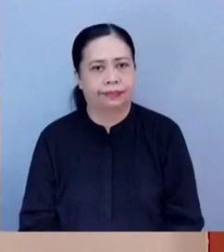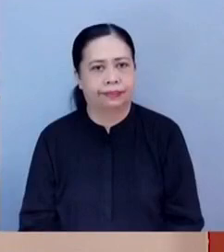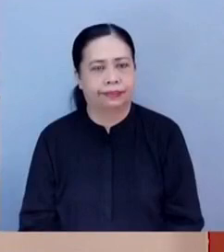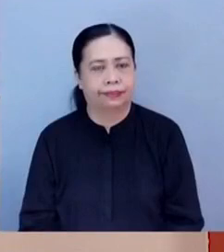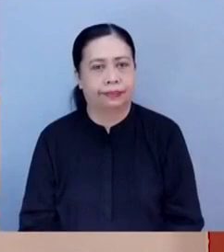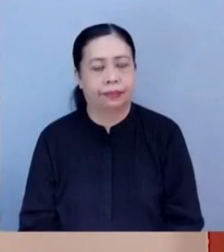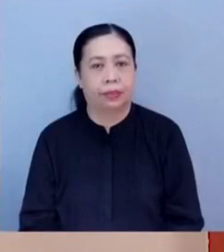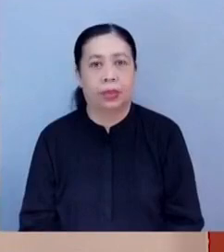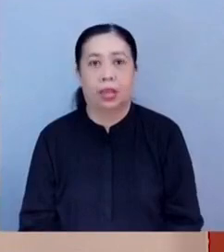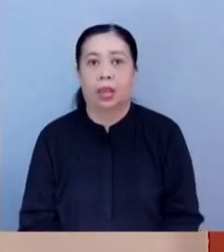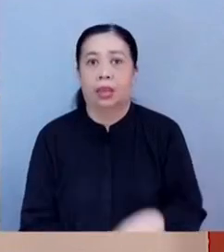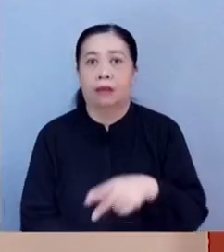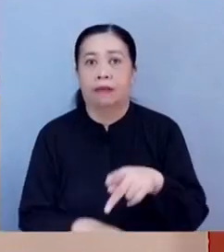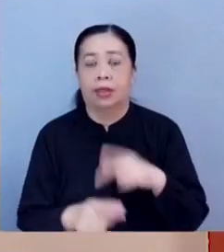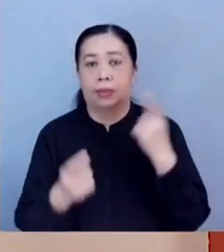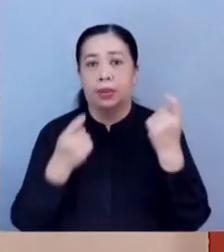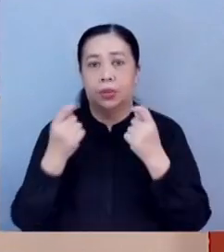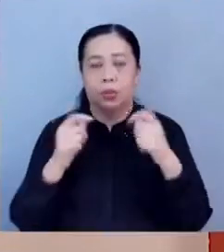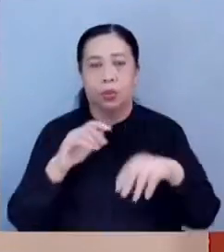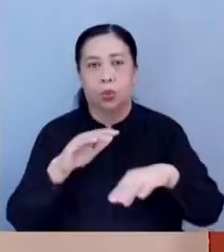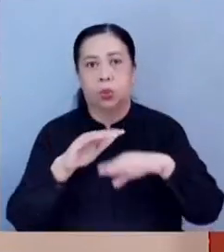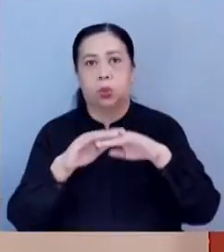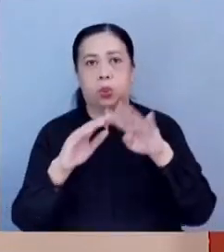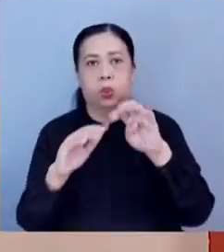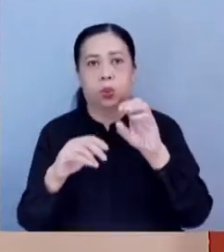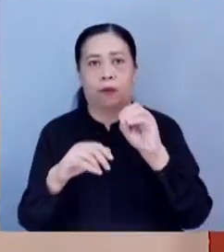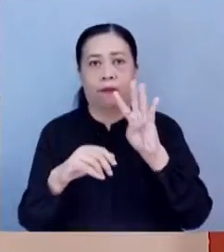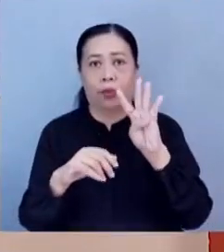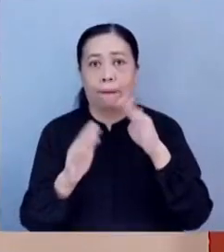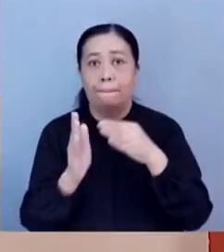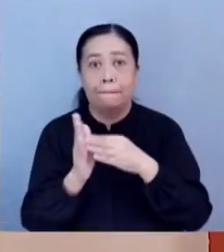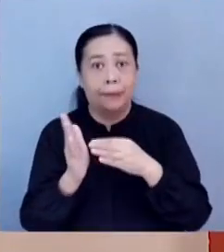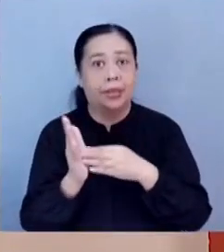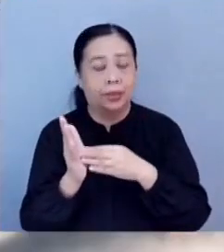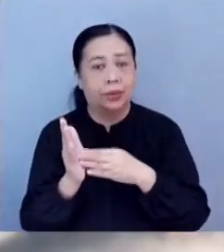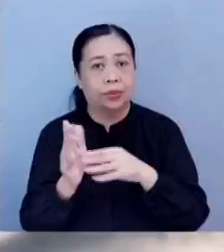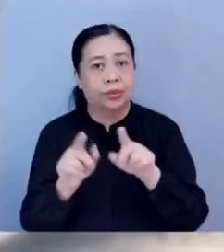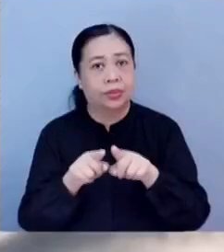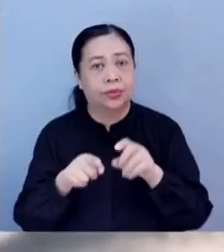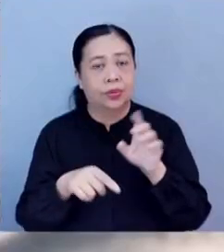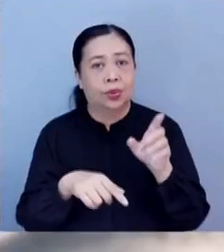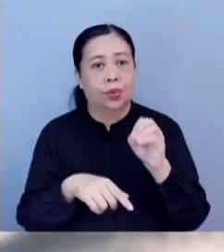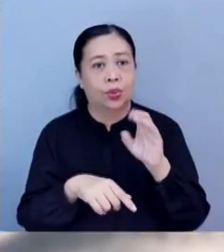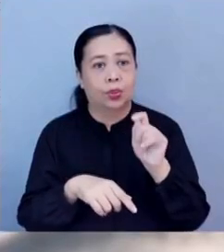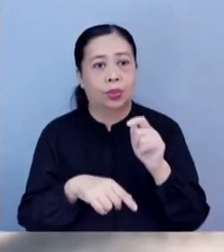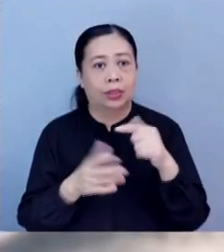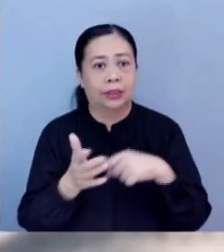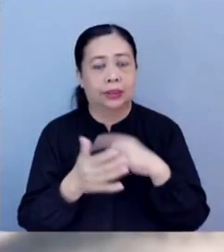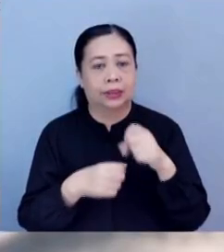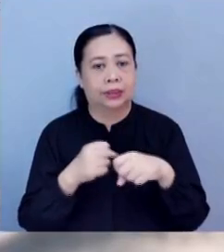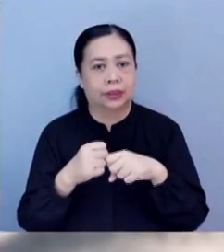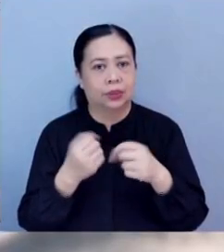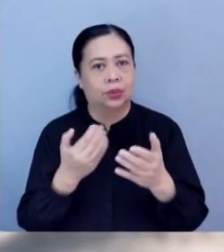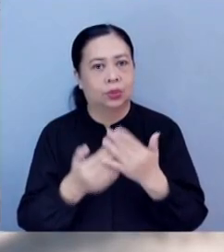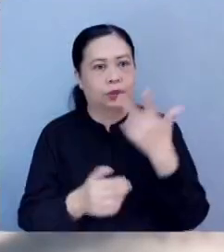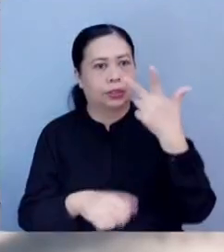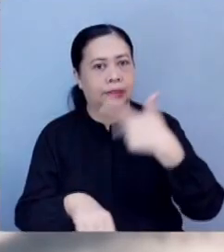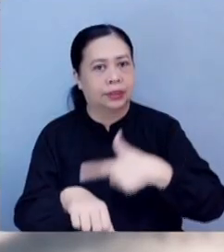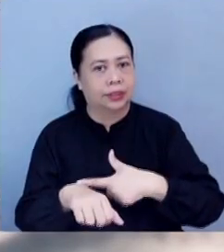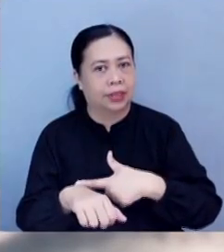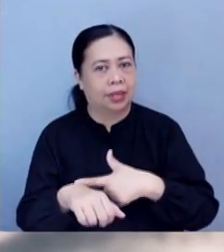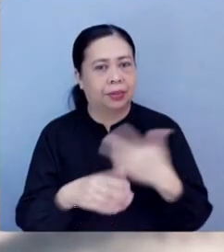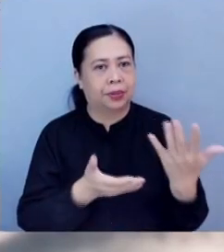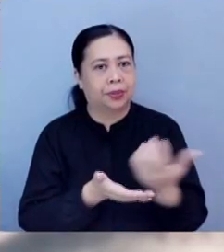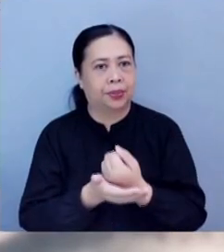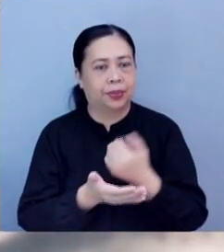Philippine tourism earnings surged to over 404 billion pesos as of October this year. This is nearly 3 times what it earned in